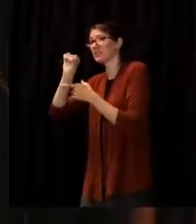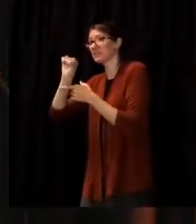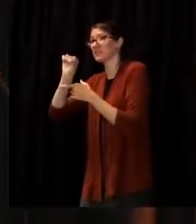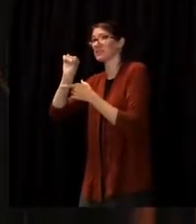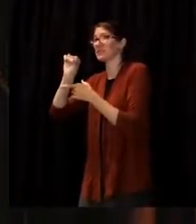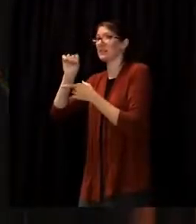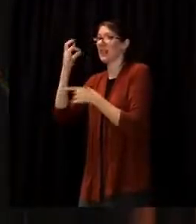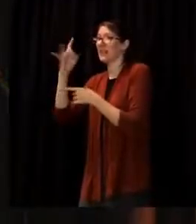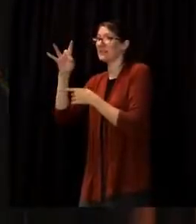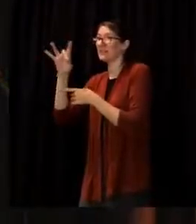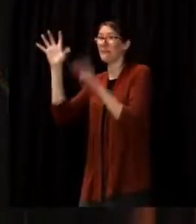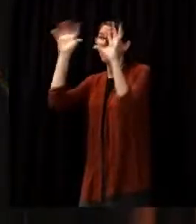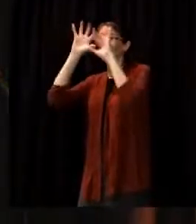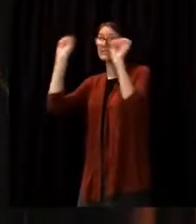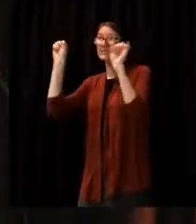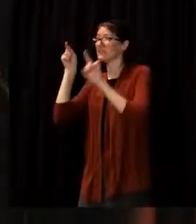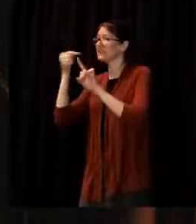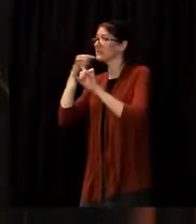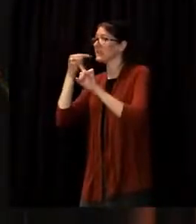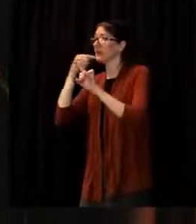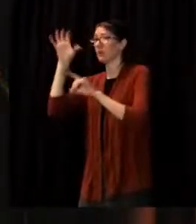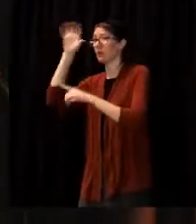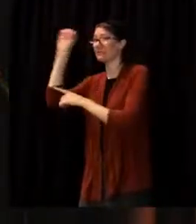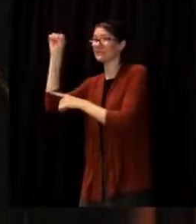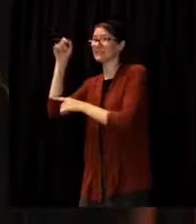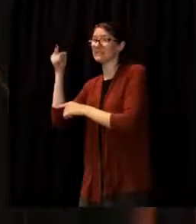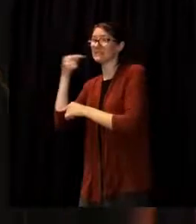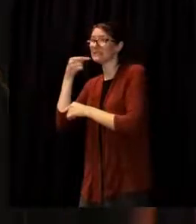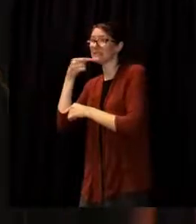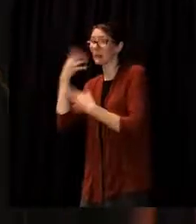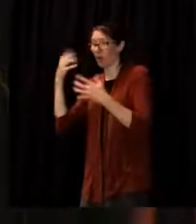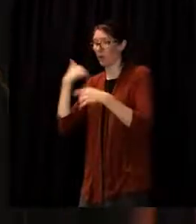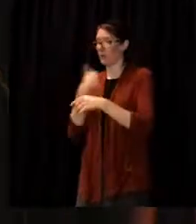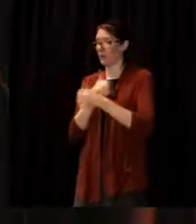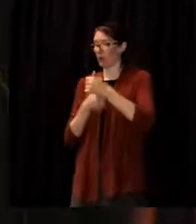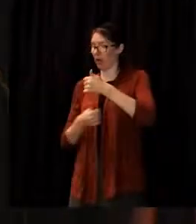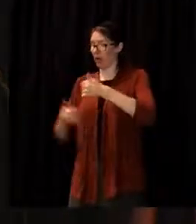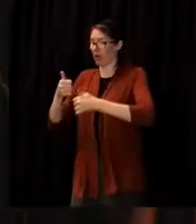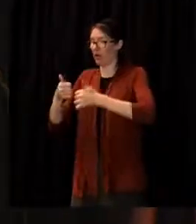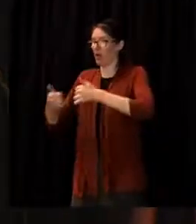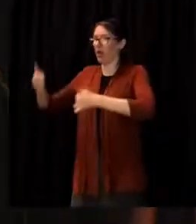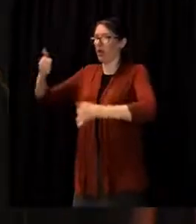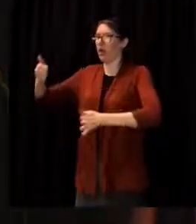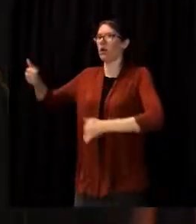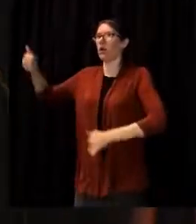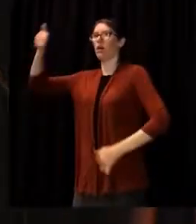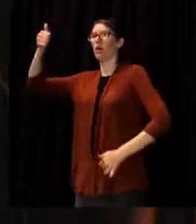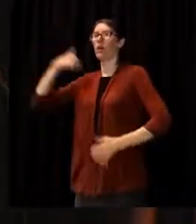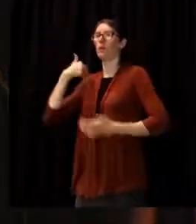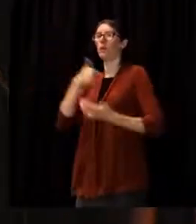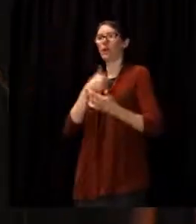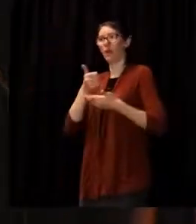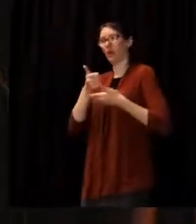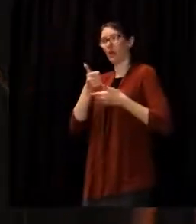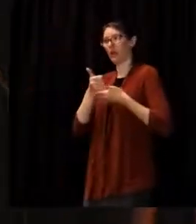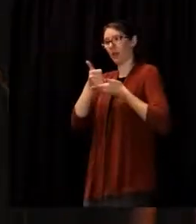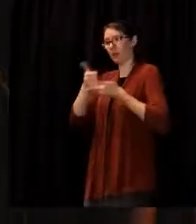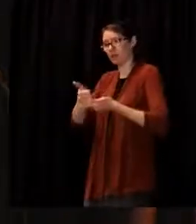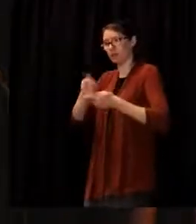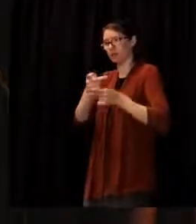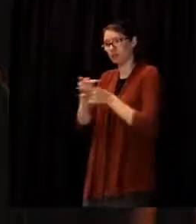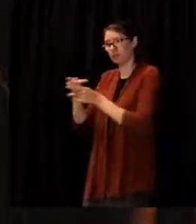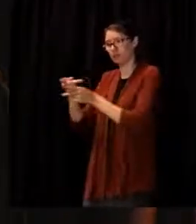delegate to these who will oversee others, who will oversee others. And we'll have people that are helping us to facilitate and to build